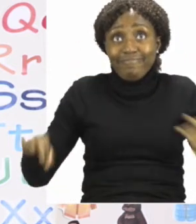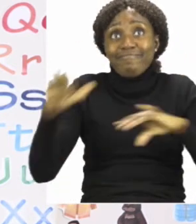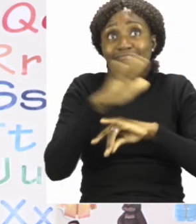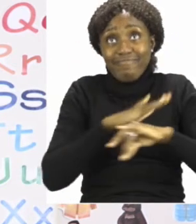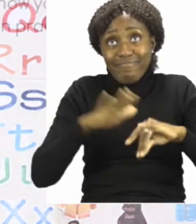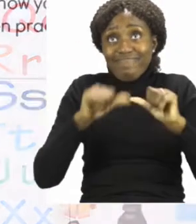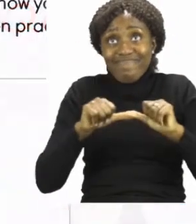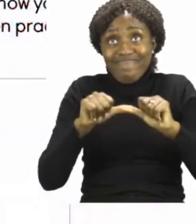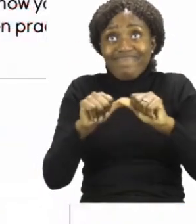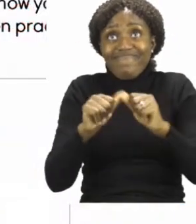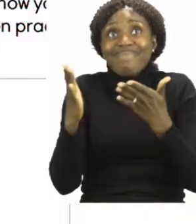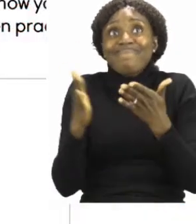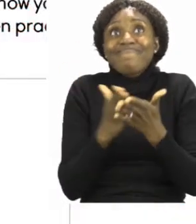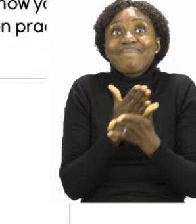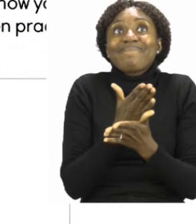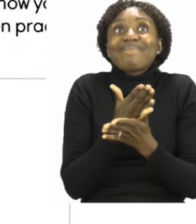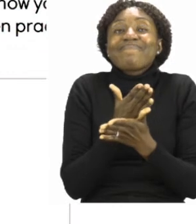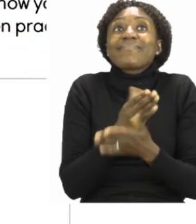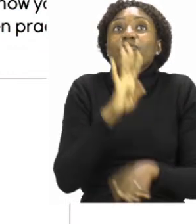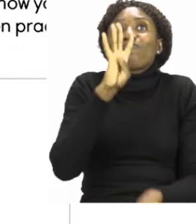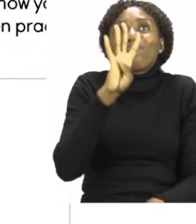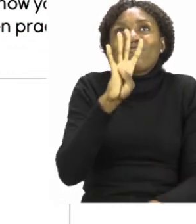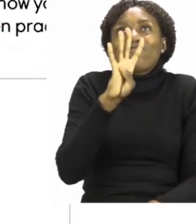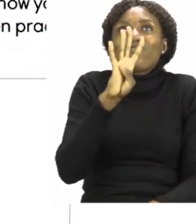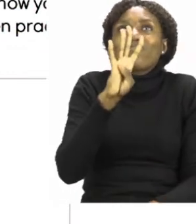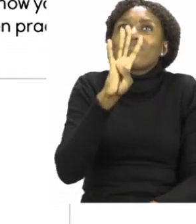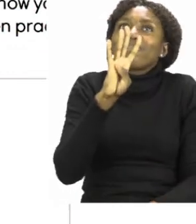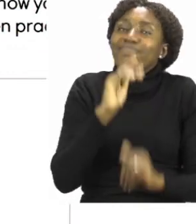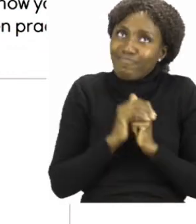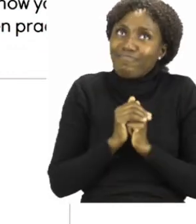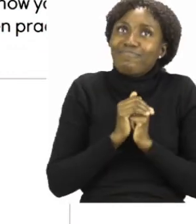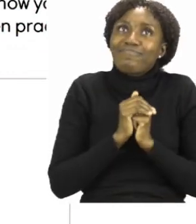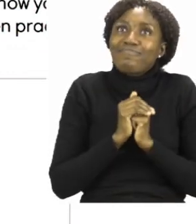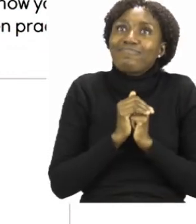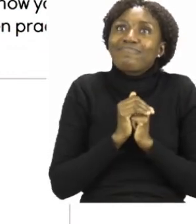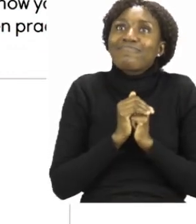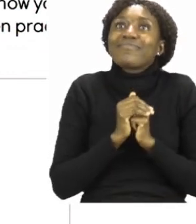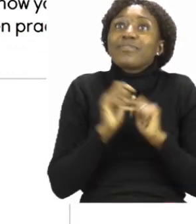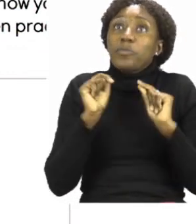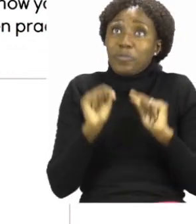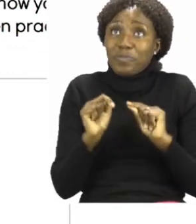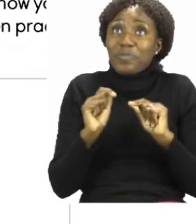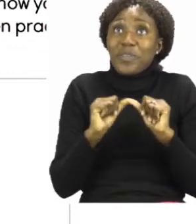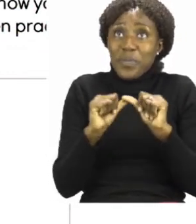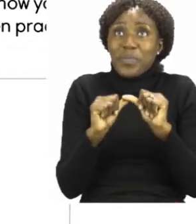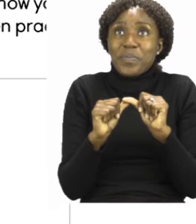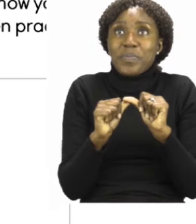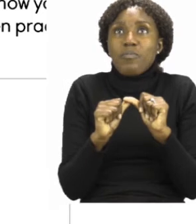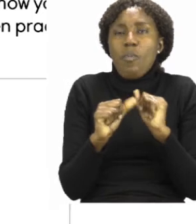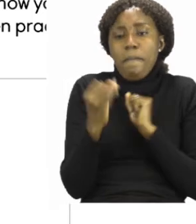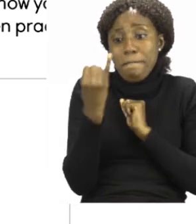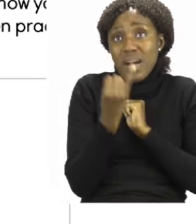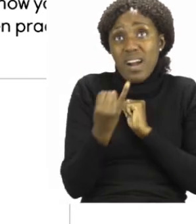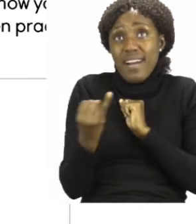next page, page 4. On page 4, you are going to continue having fun. This